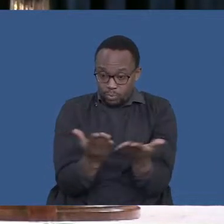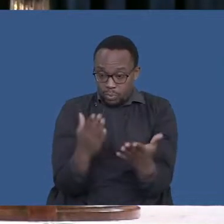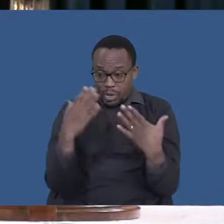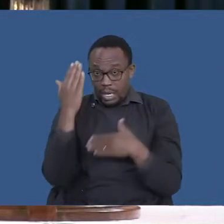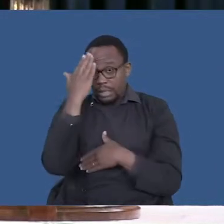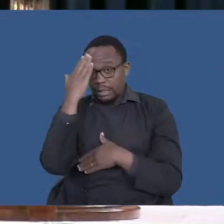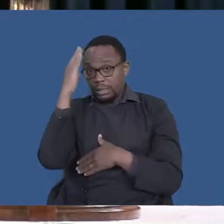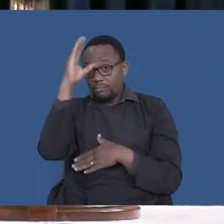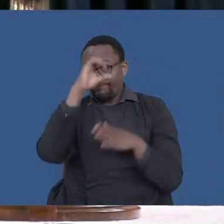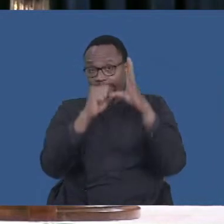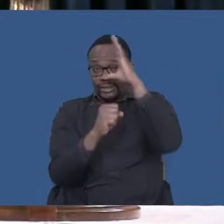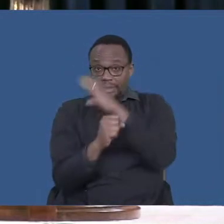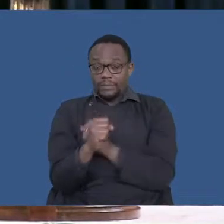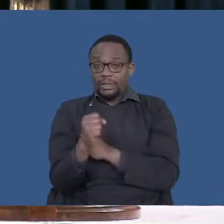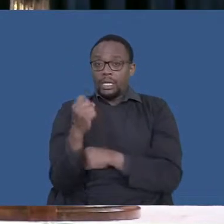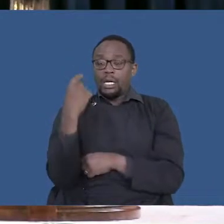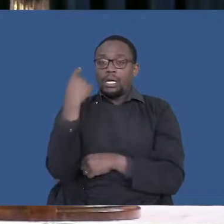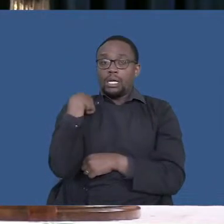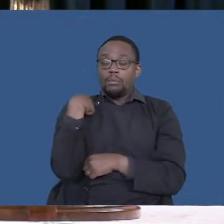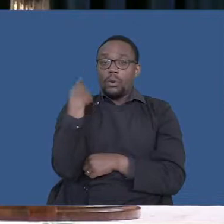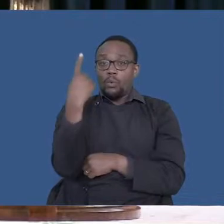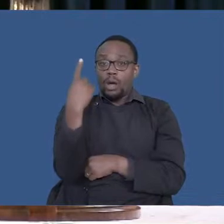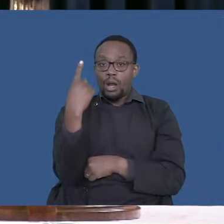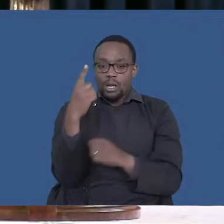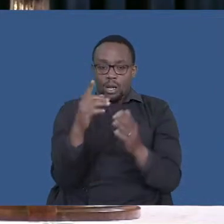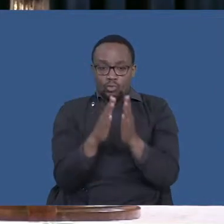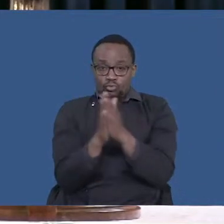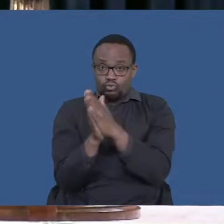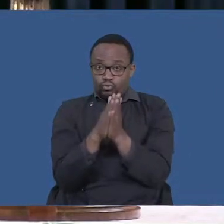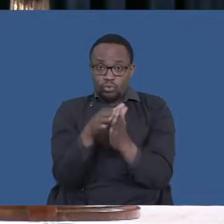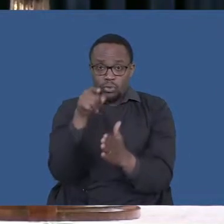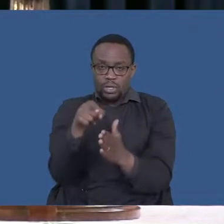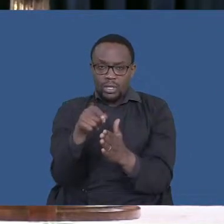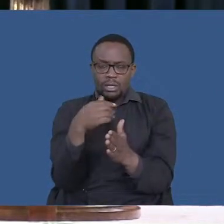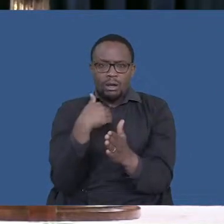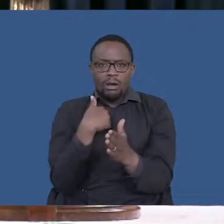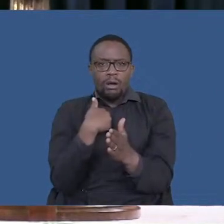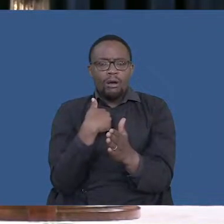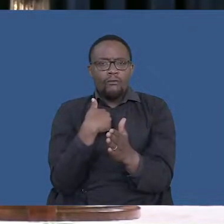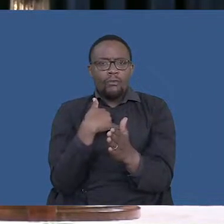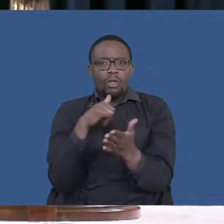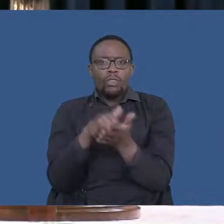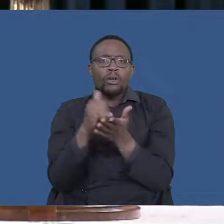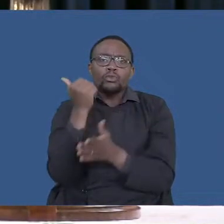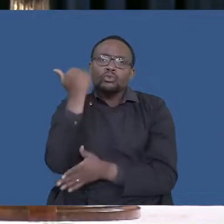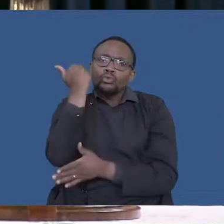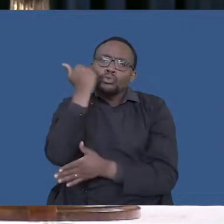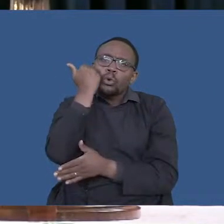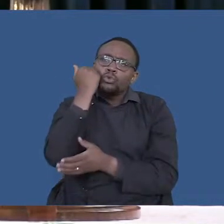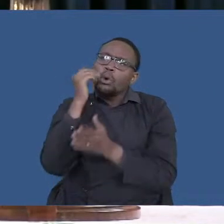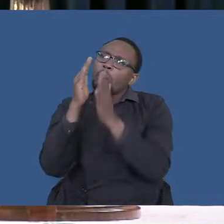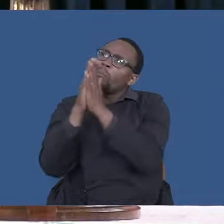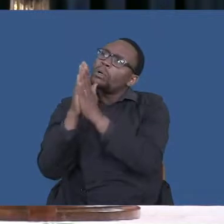on God? Now, one, nowhere in this passage that do we get a hint that Joshua was told by